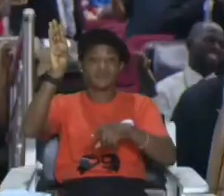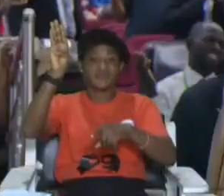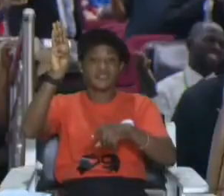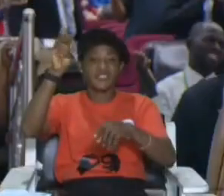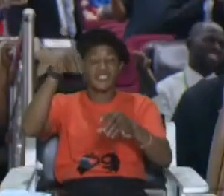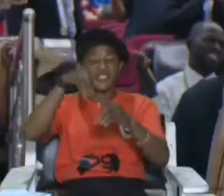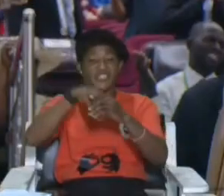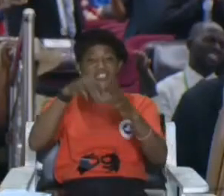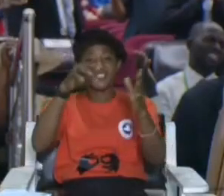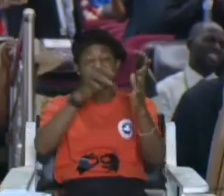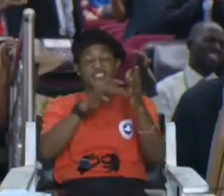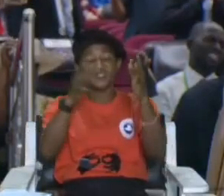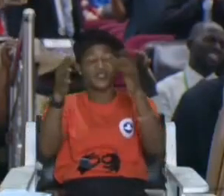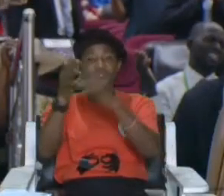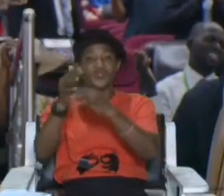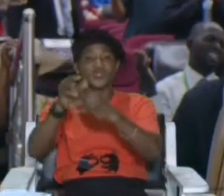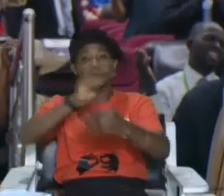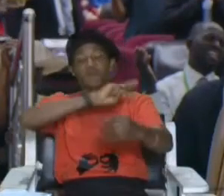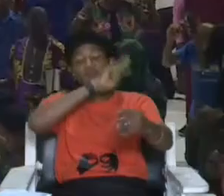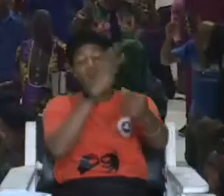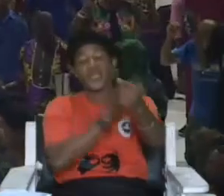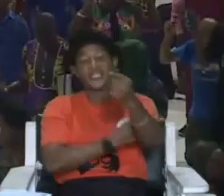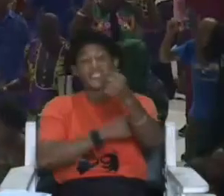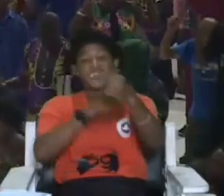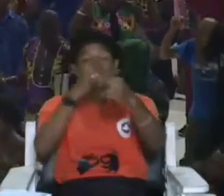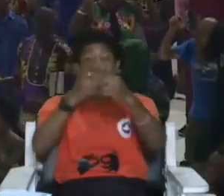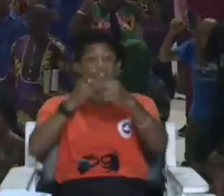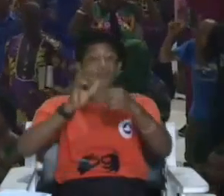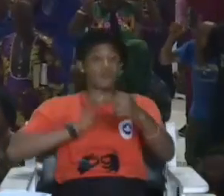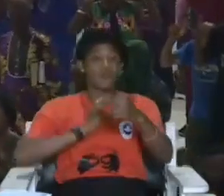In Jesus' mighty name we have prayed.